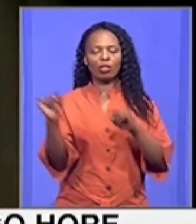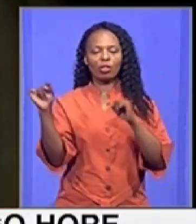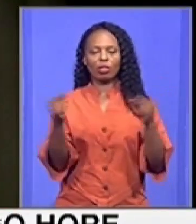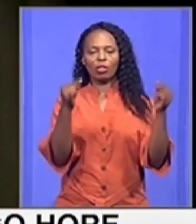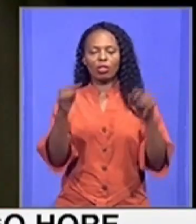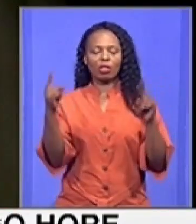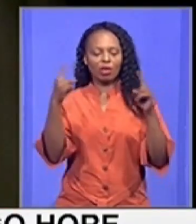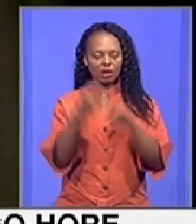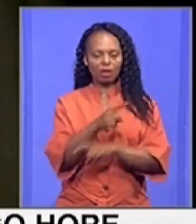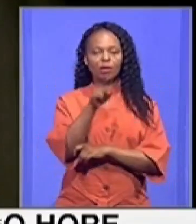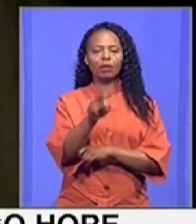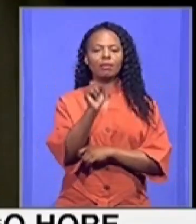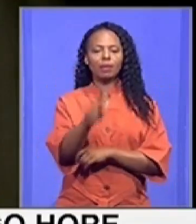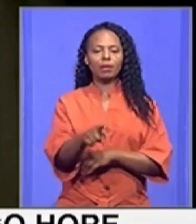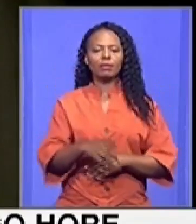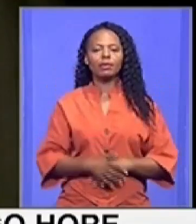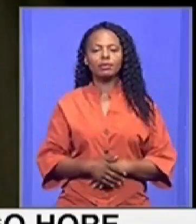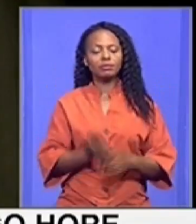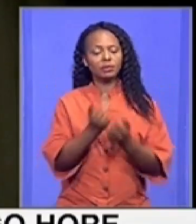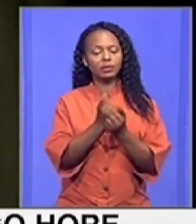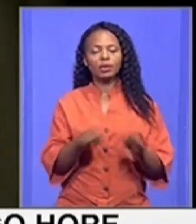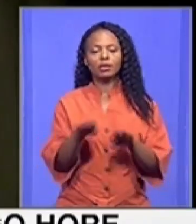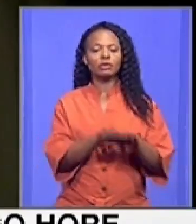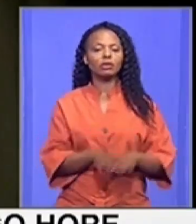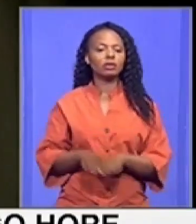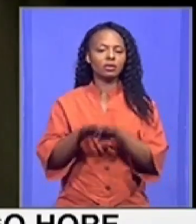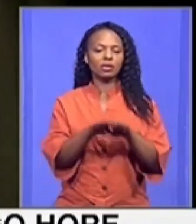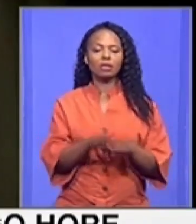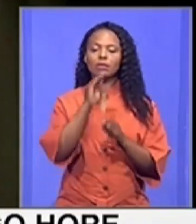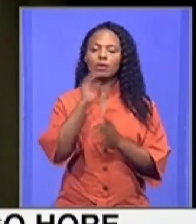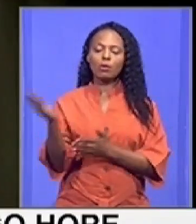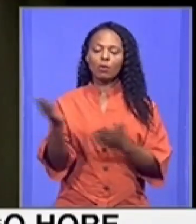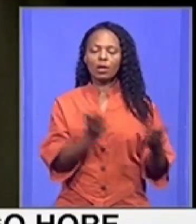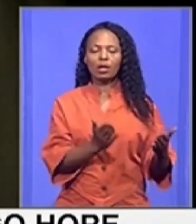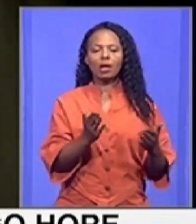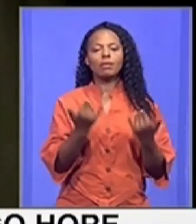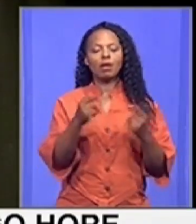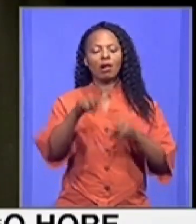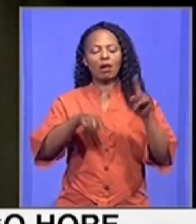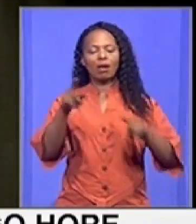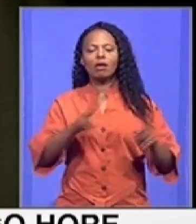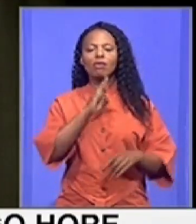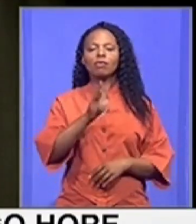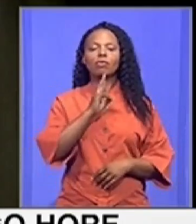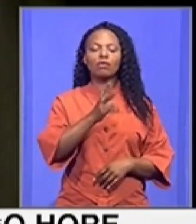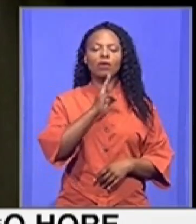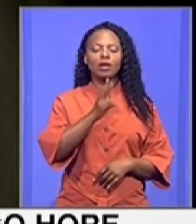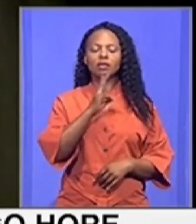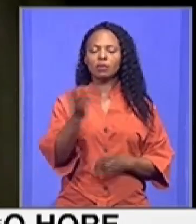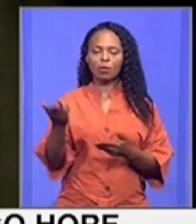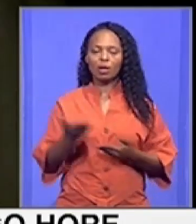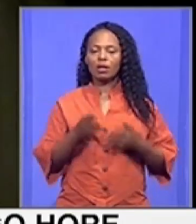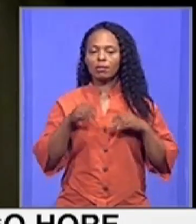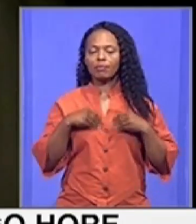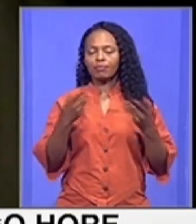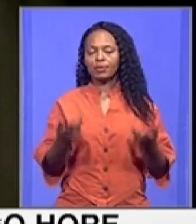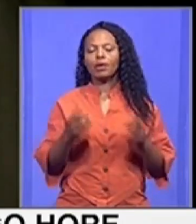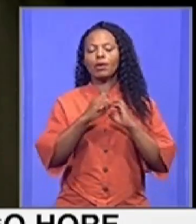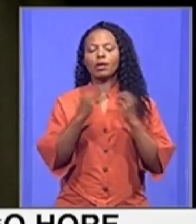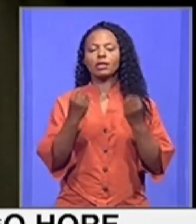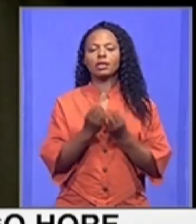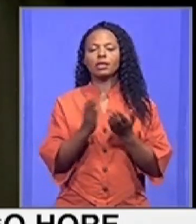open society, a democratic society, then you will welcome that diversity of voice. You'll welcome the fact that there are organizations that